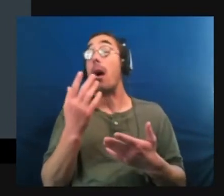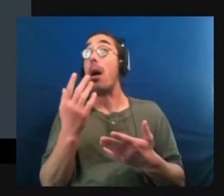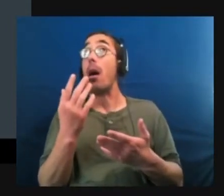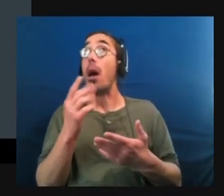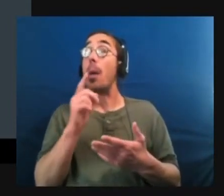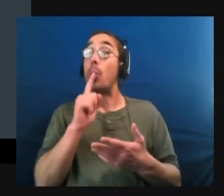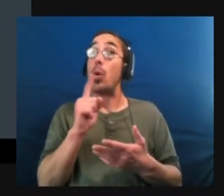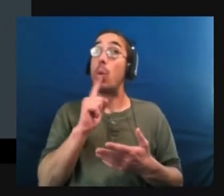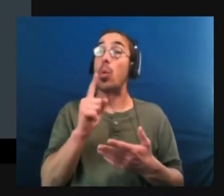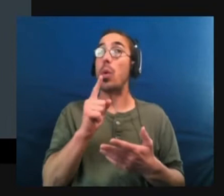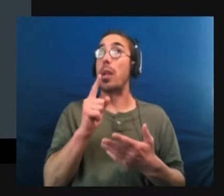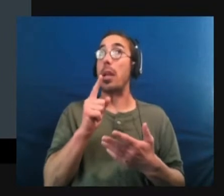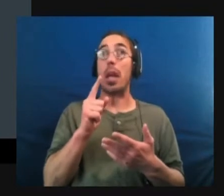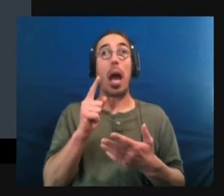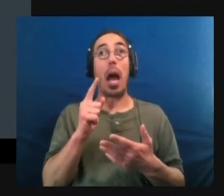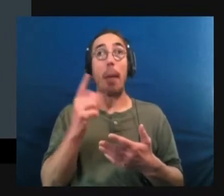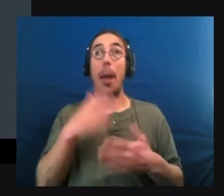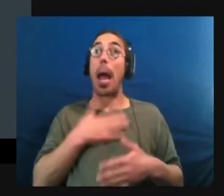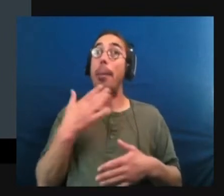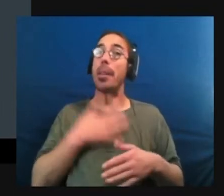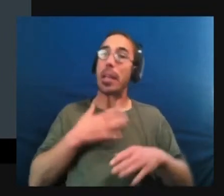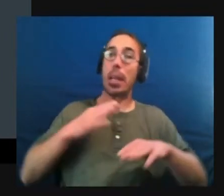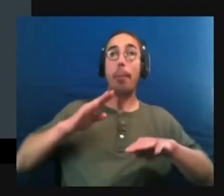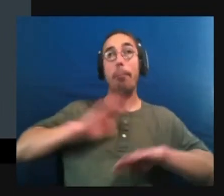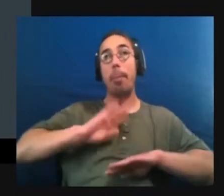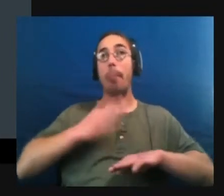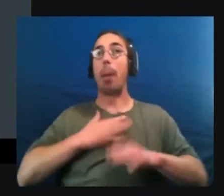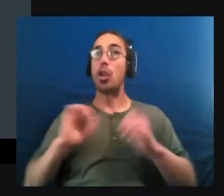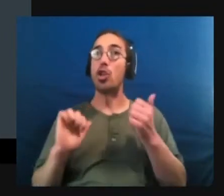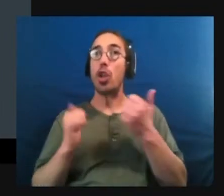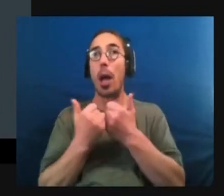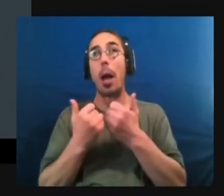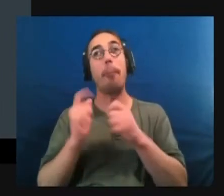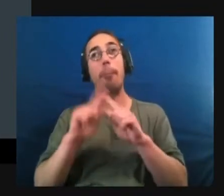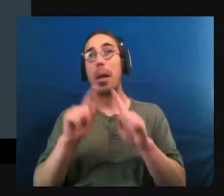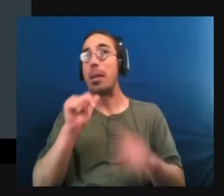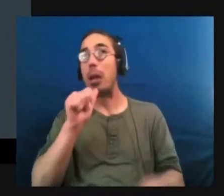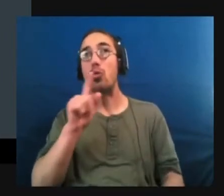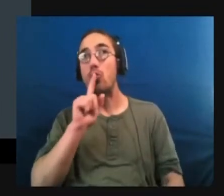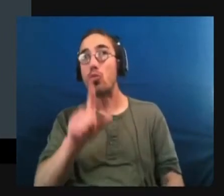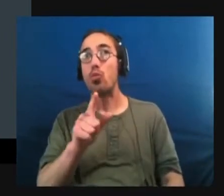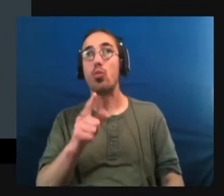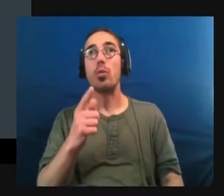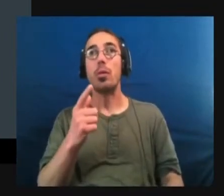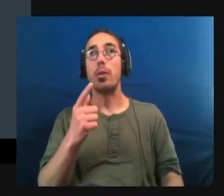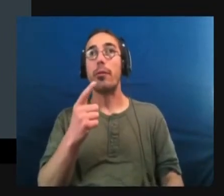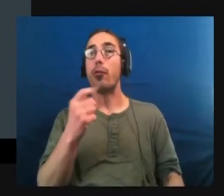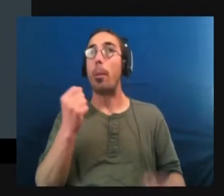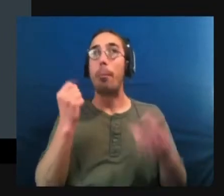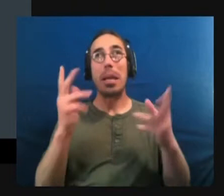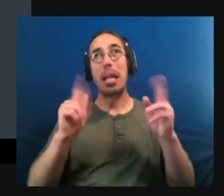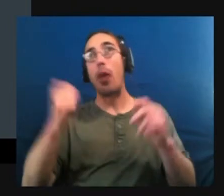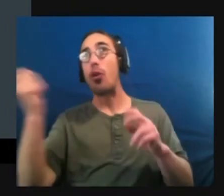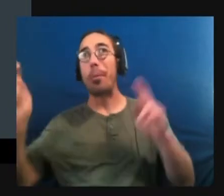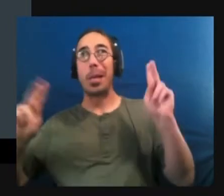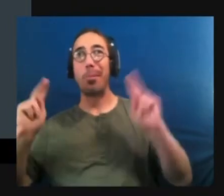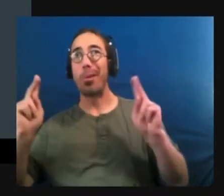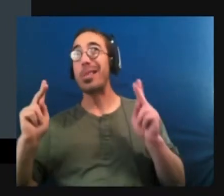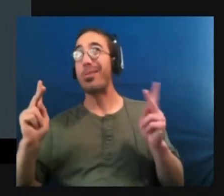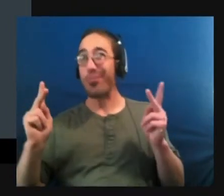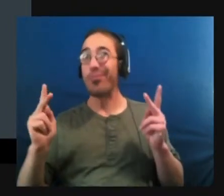my challenges. However, that is not the truth for many people. And